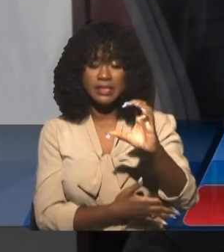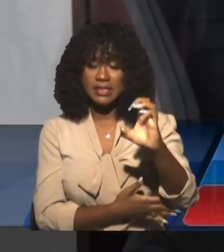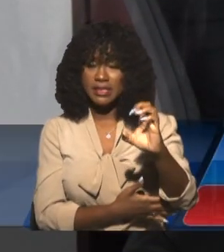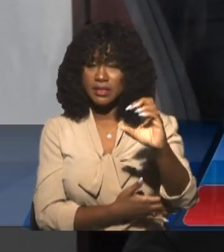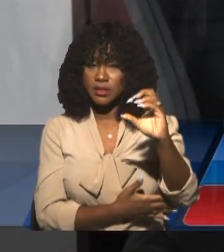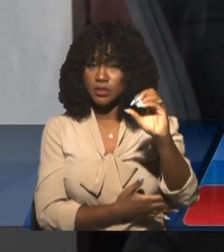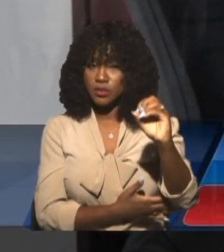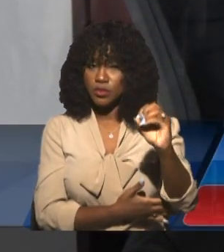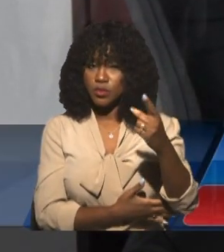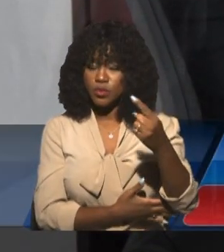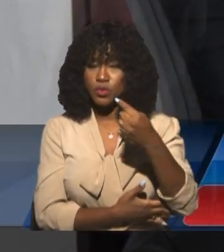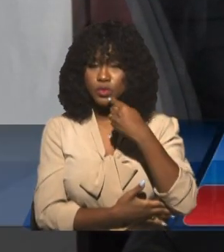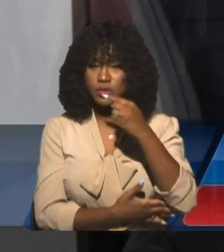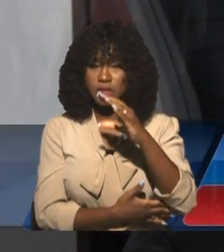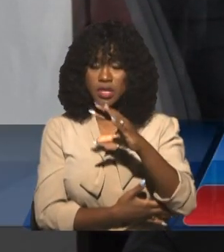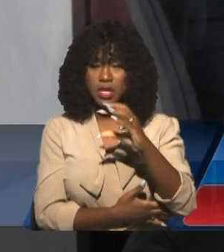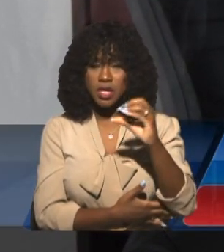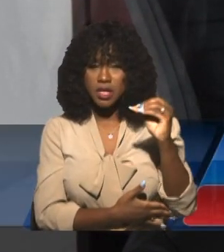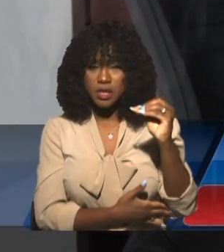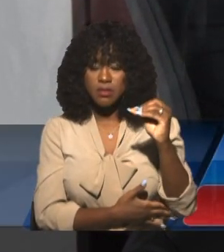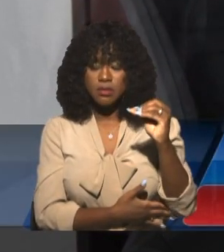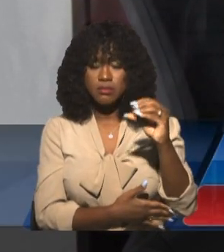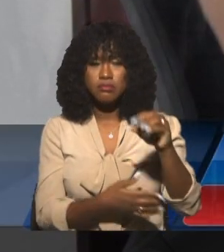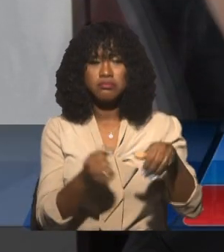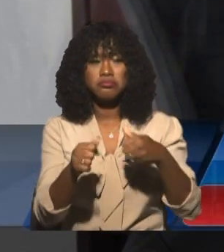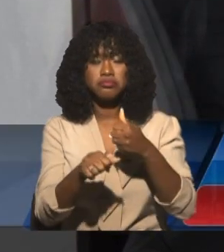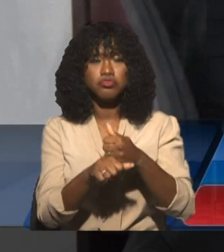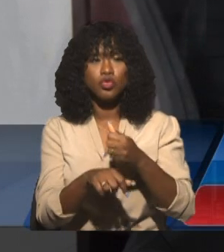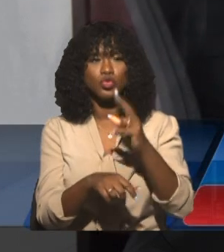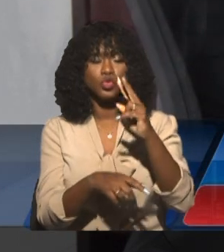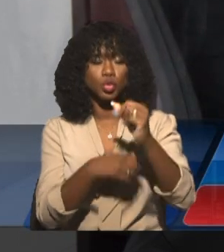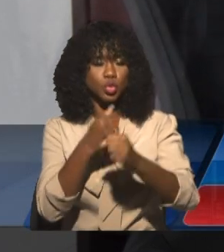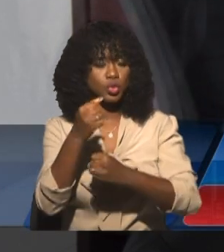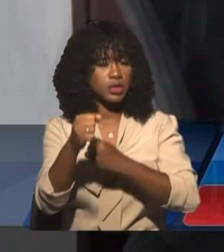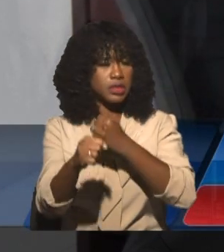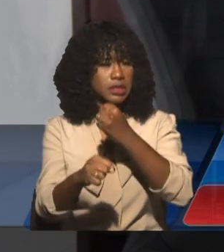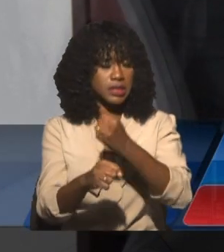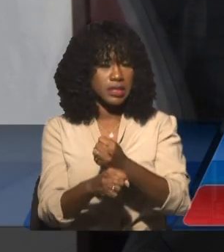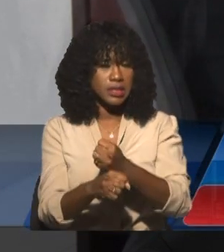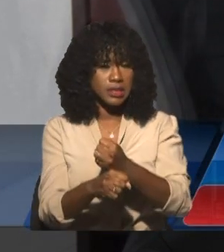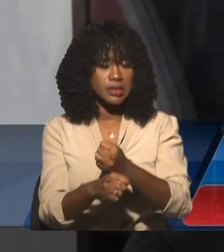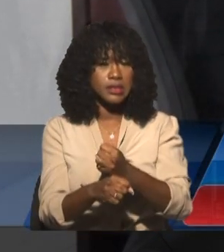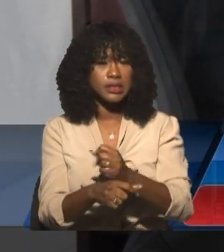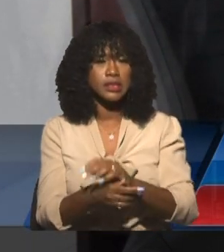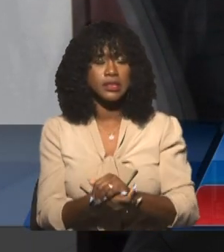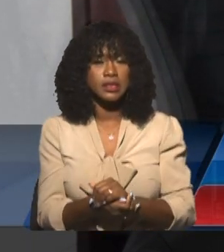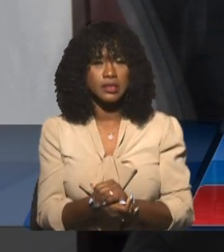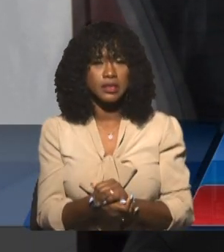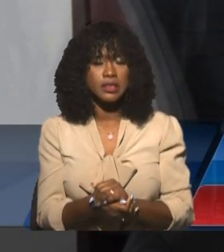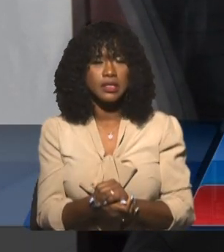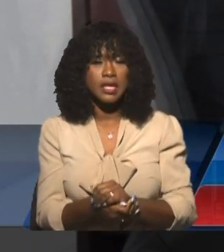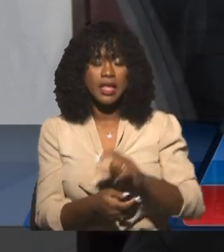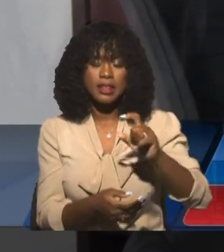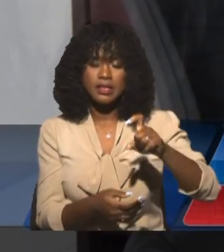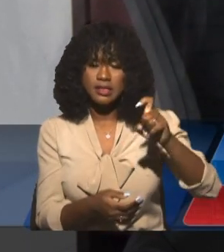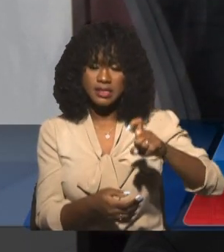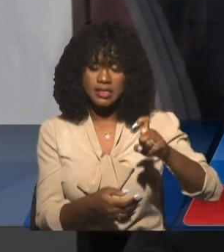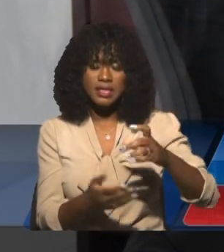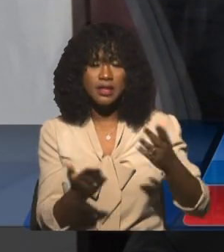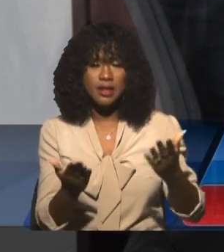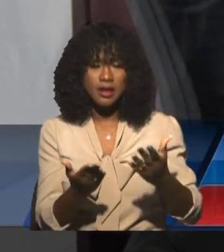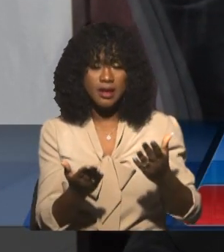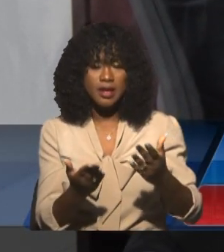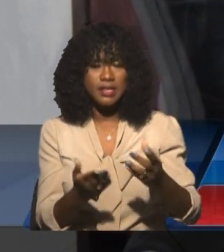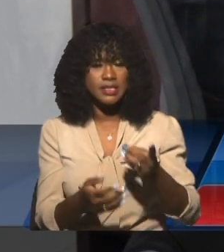Ahmad Rahman said the company has been in existence for approximately 2 years and believes its use is a critical one needed in a country where he